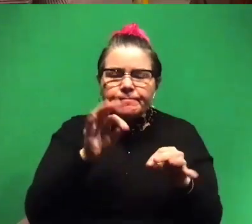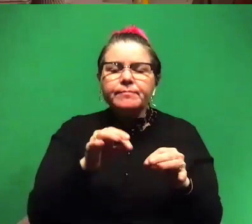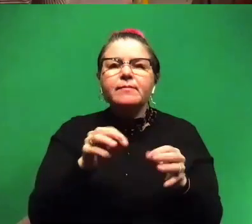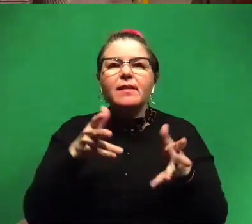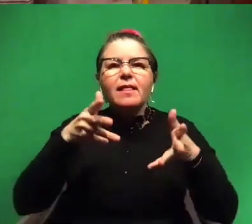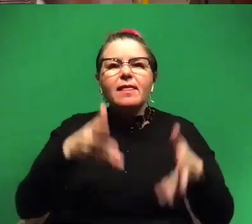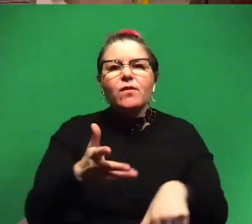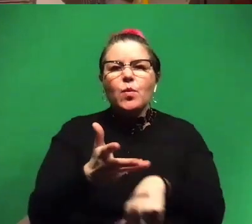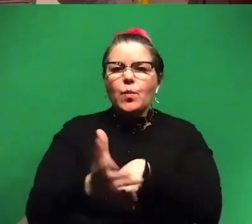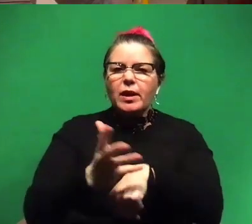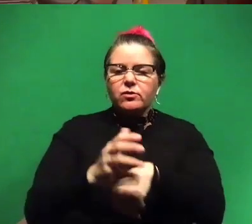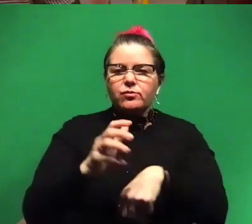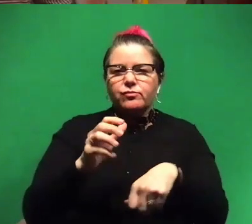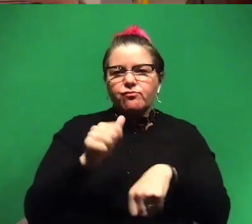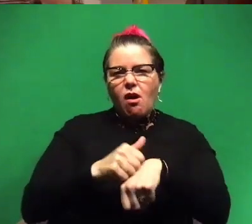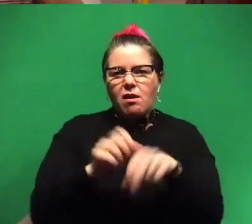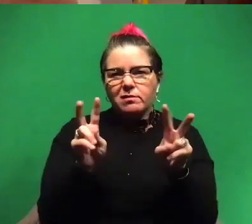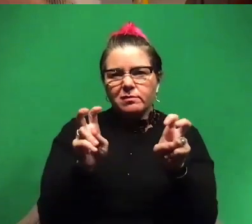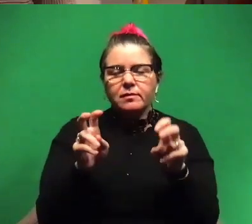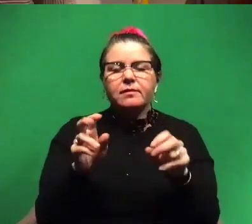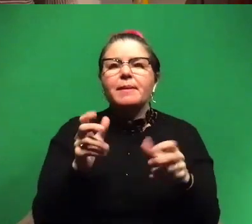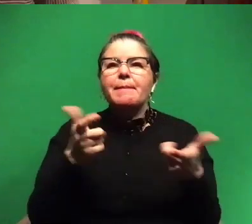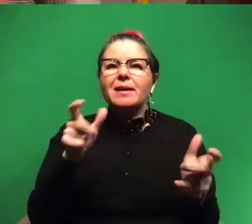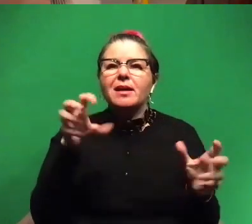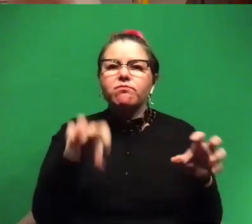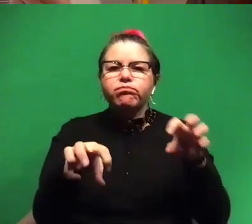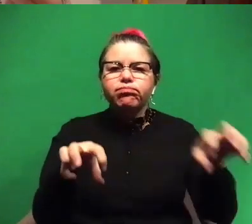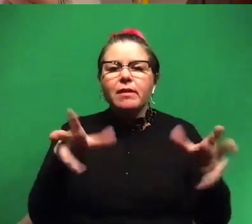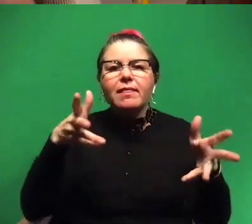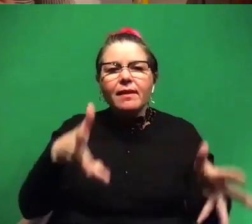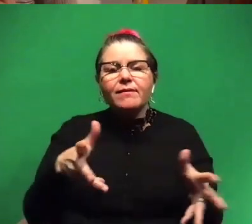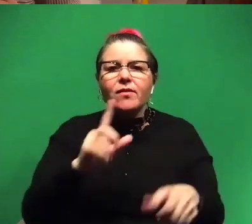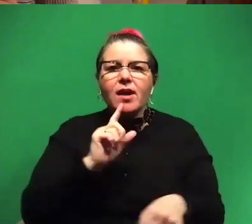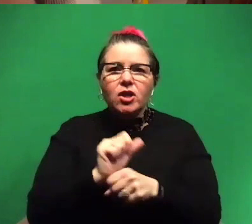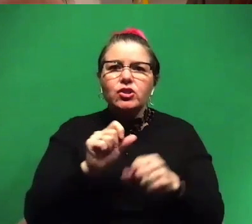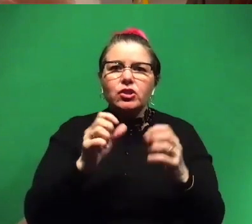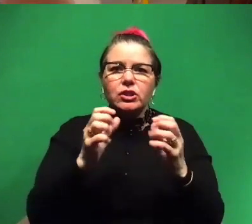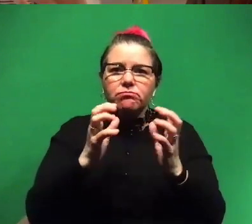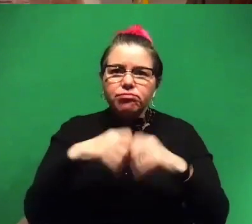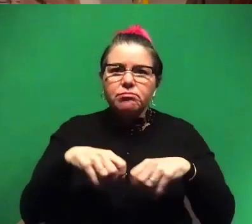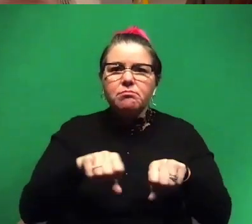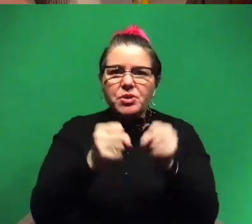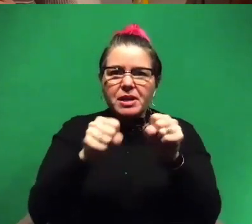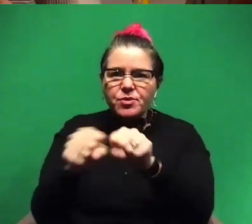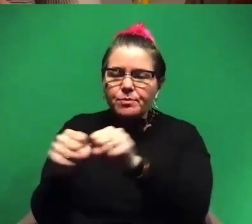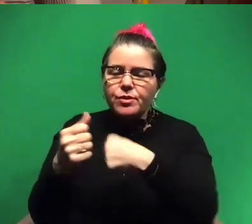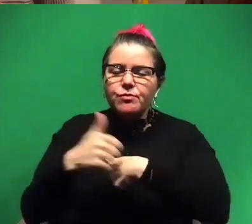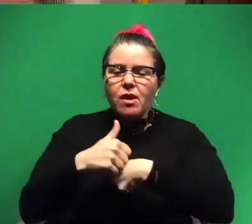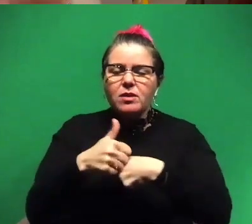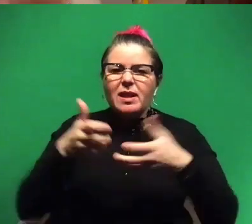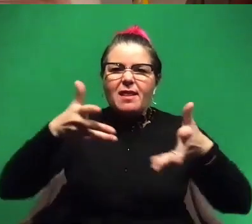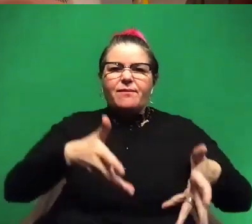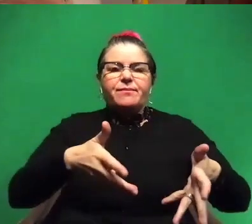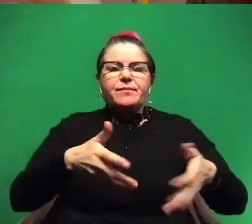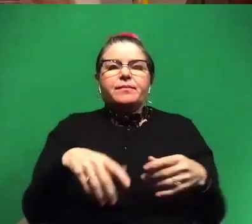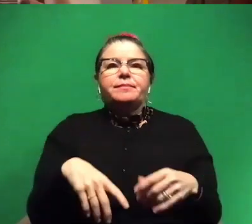called waste rock, which is kind of like the big chunks left over after you actually break up rock. And so that's